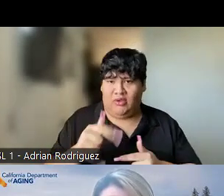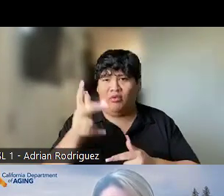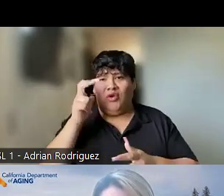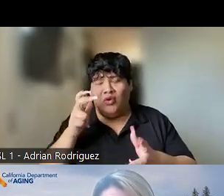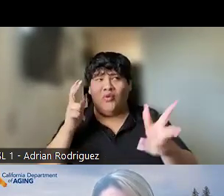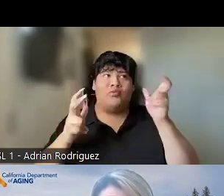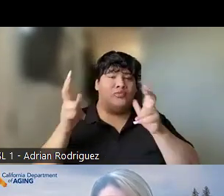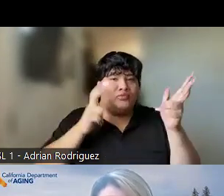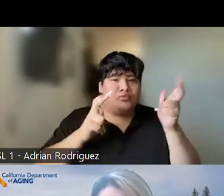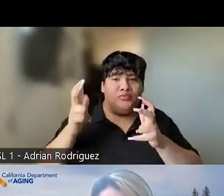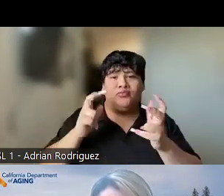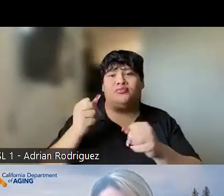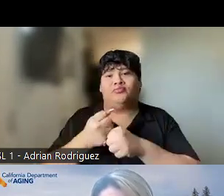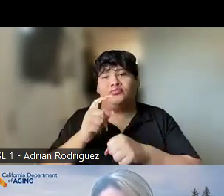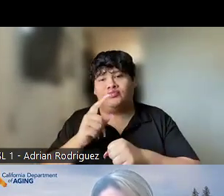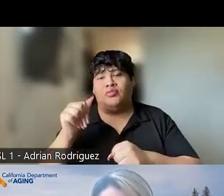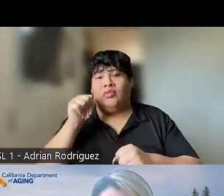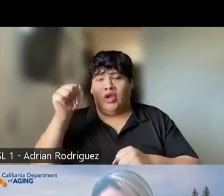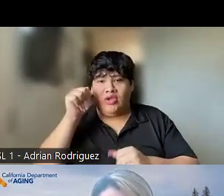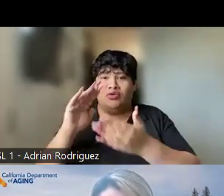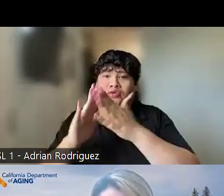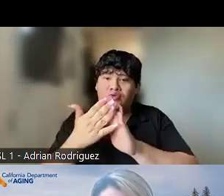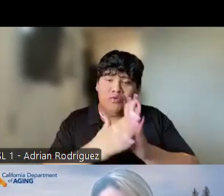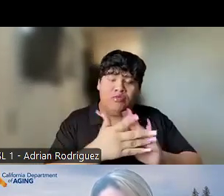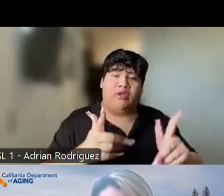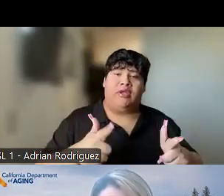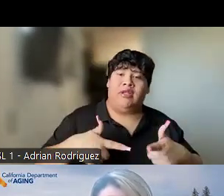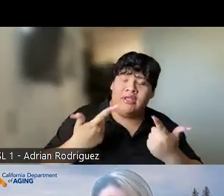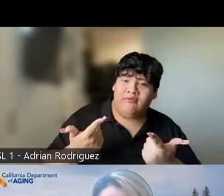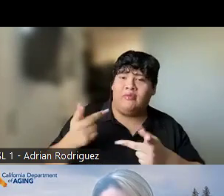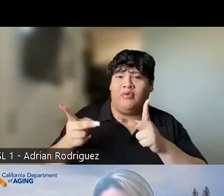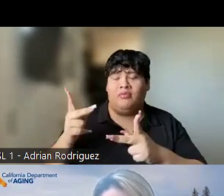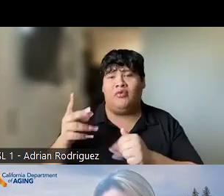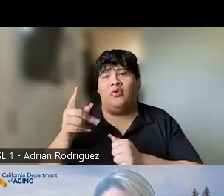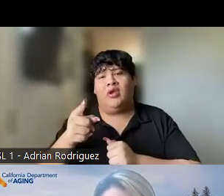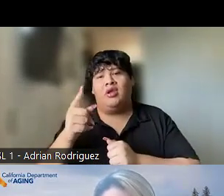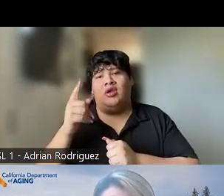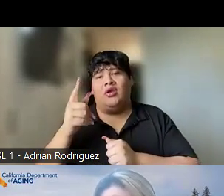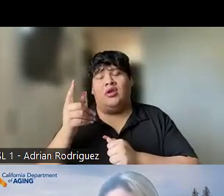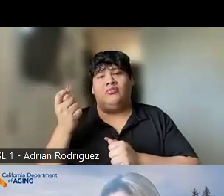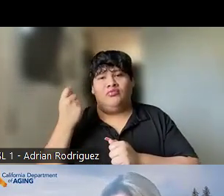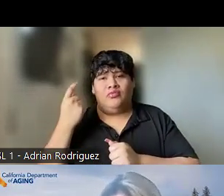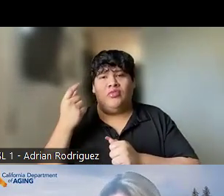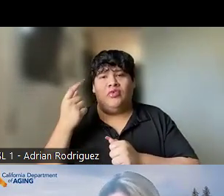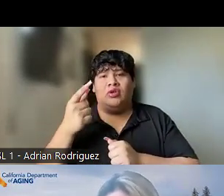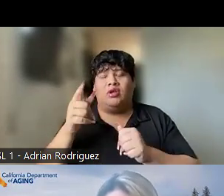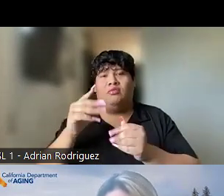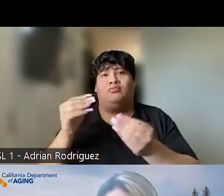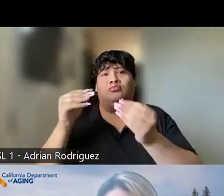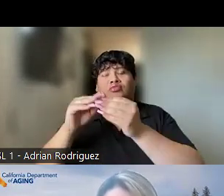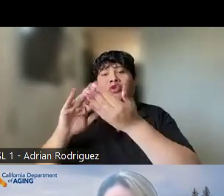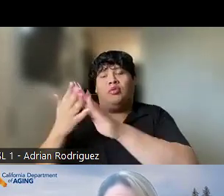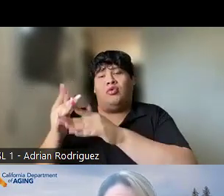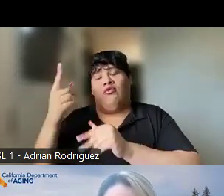from our Disability and Aging Community Living Advisory Committee and particularly the Subcommittee on